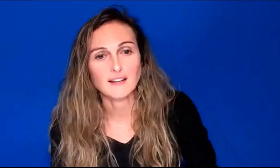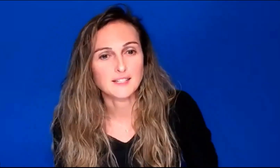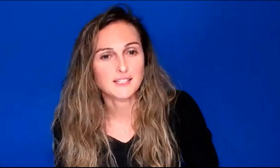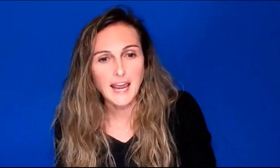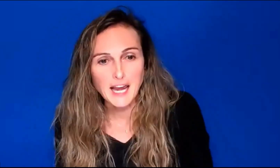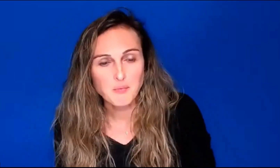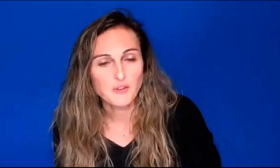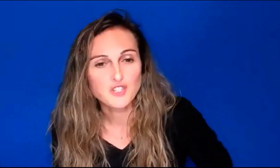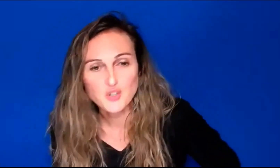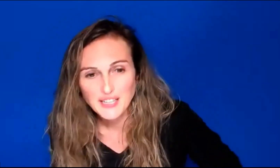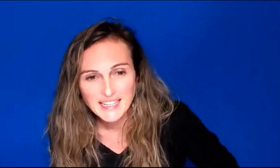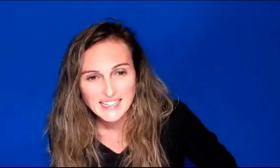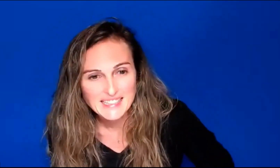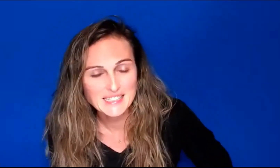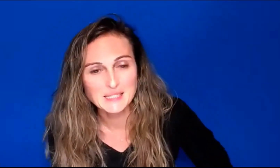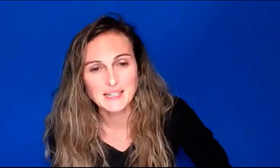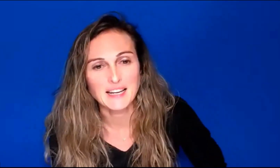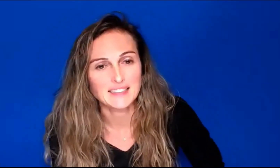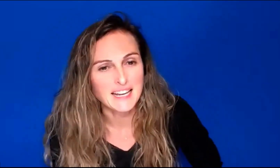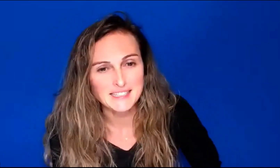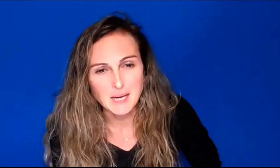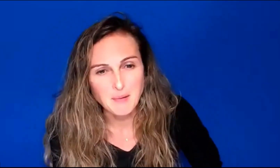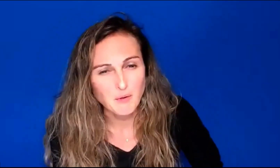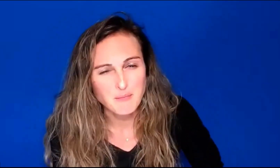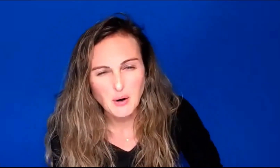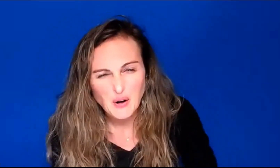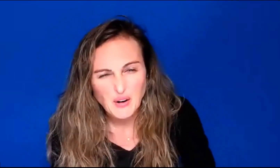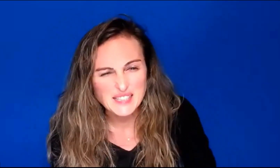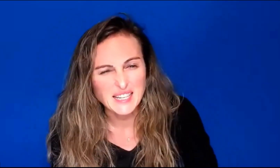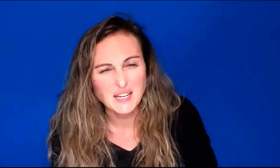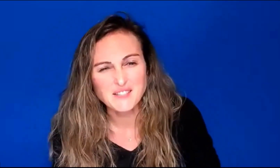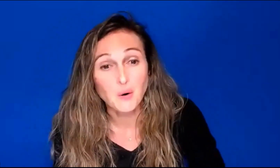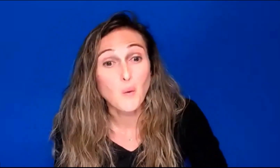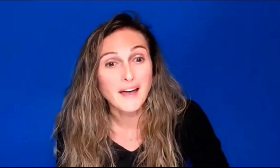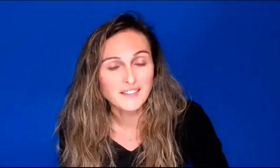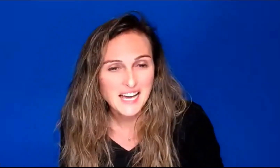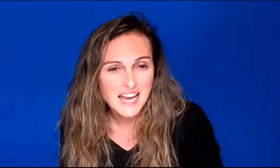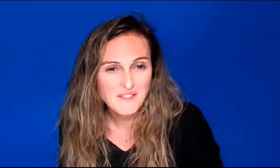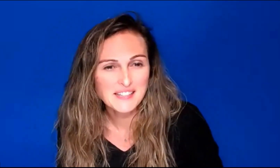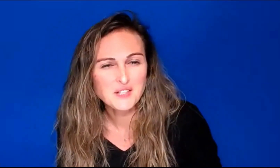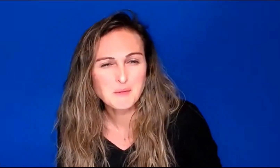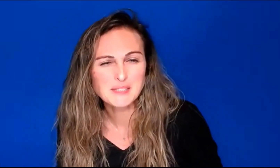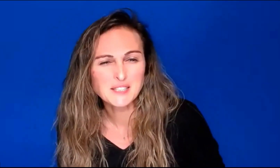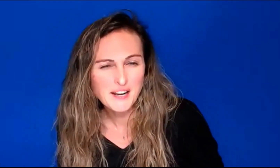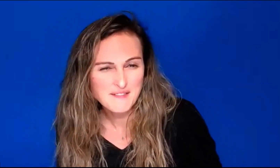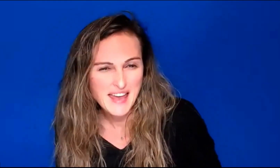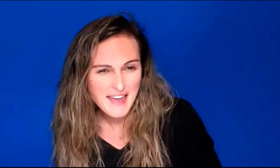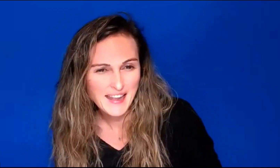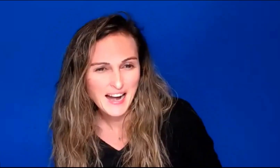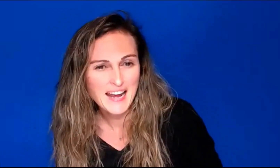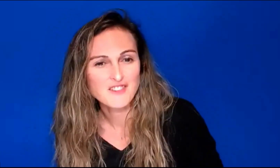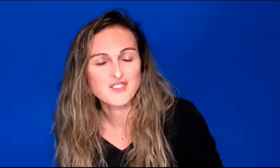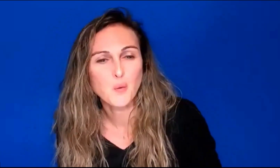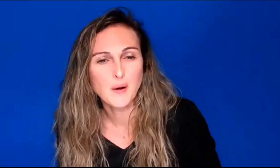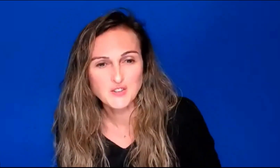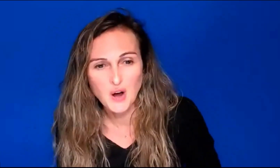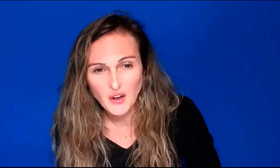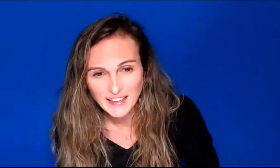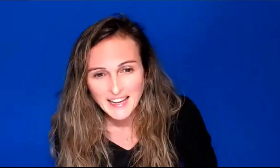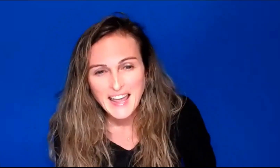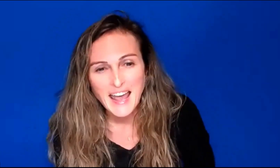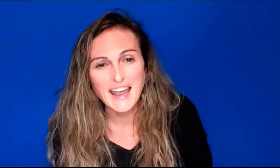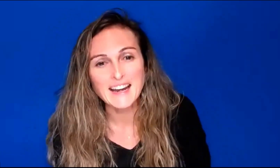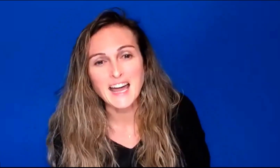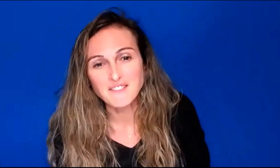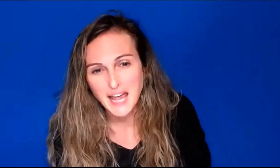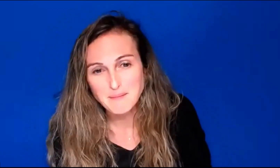waterscape with trees, landscaping with birds and different wildlife. And so there was a lot of that I enjoyed